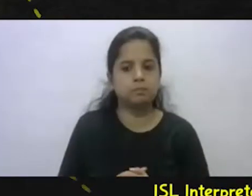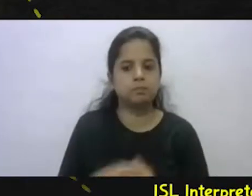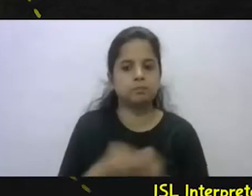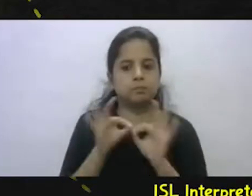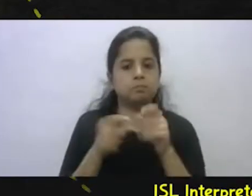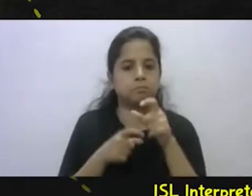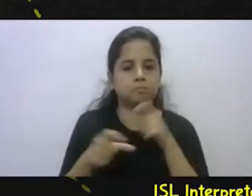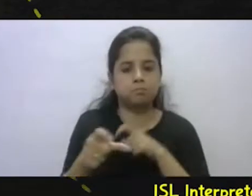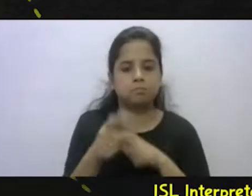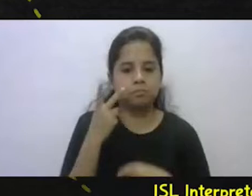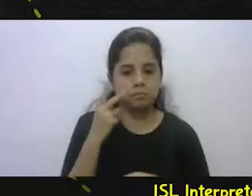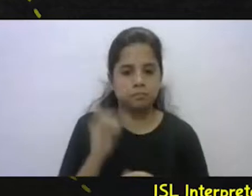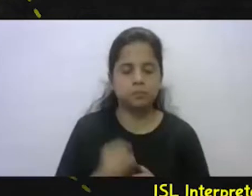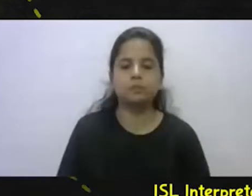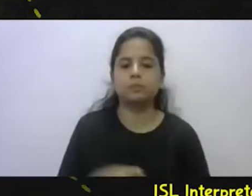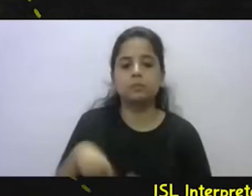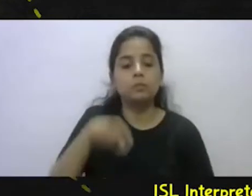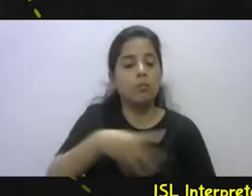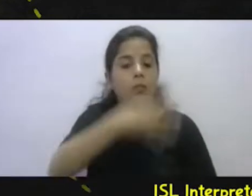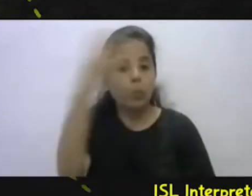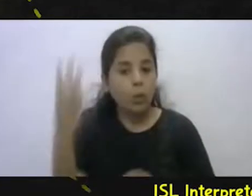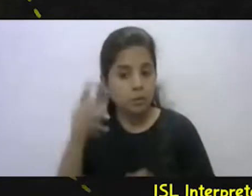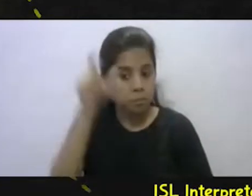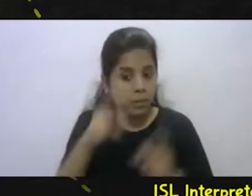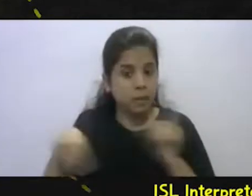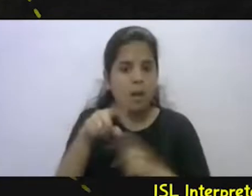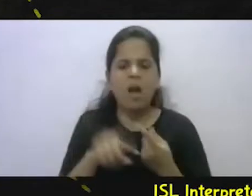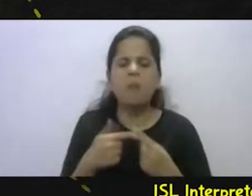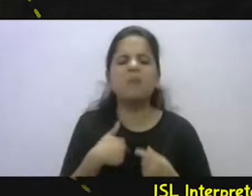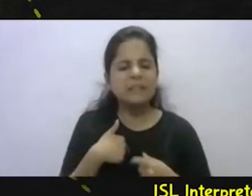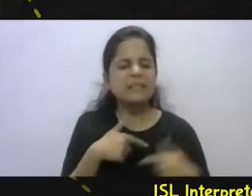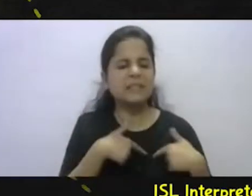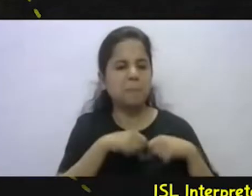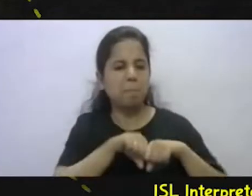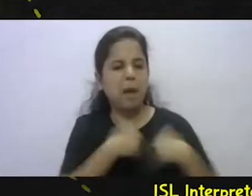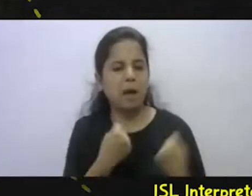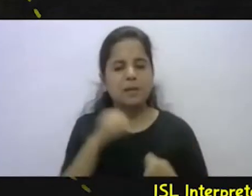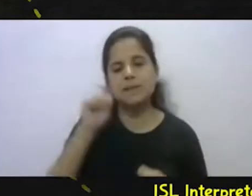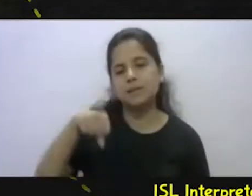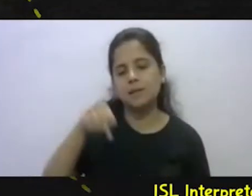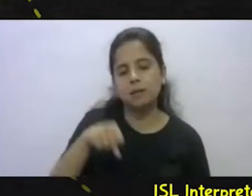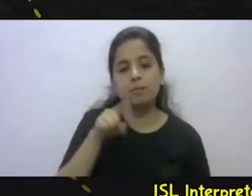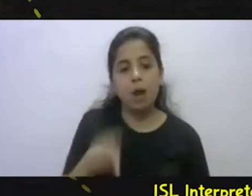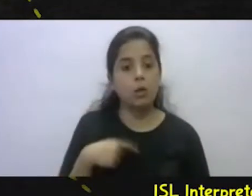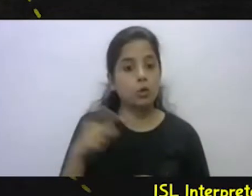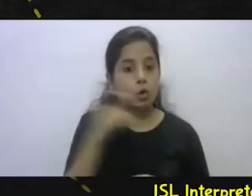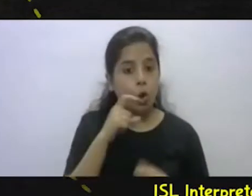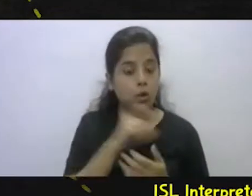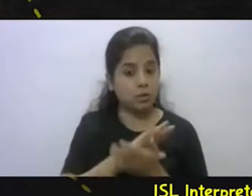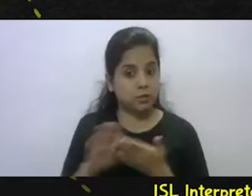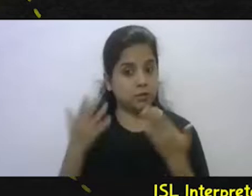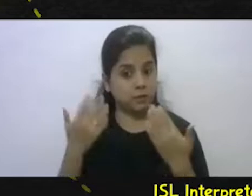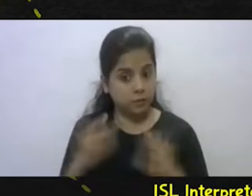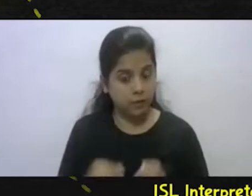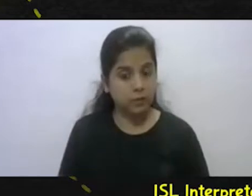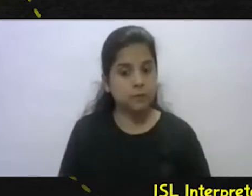academic, and was very far away from queerness in India, and had sort of become disheartened. And after graduation, I got the opportunity